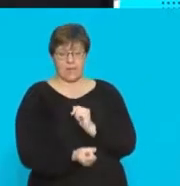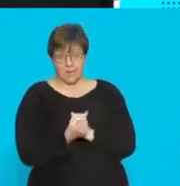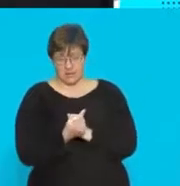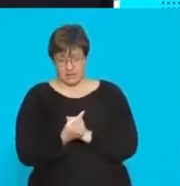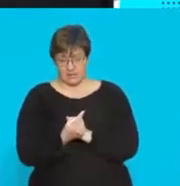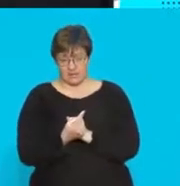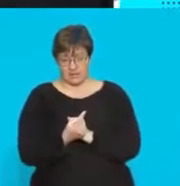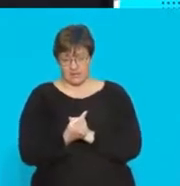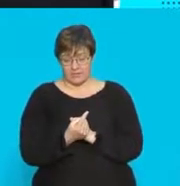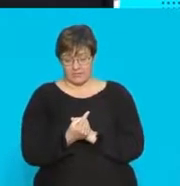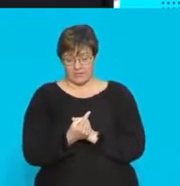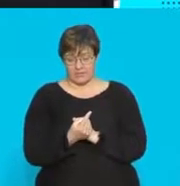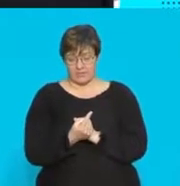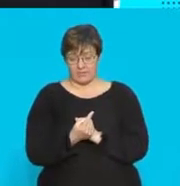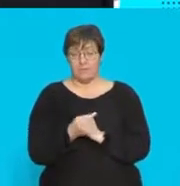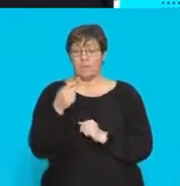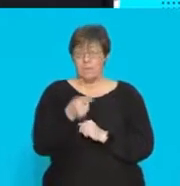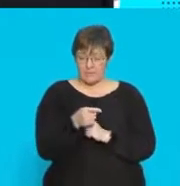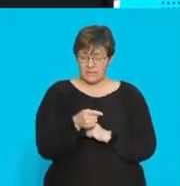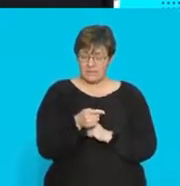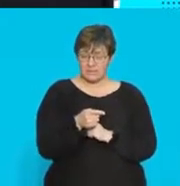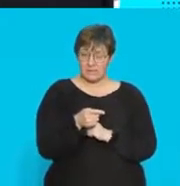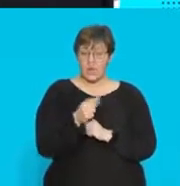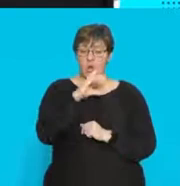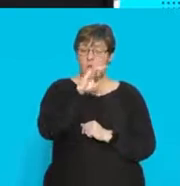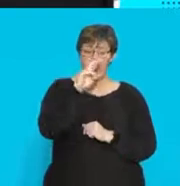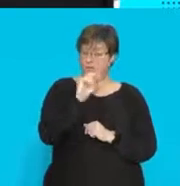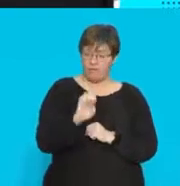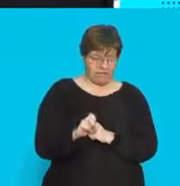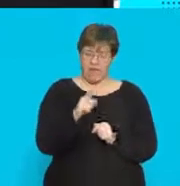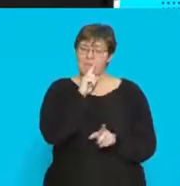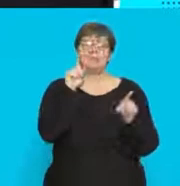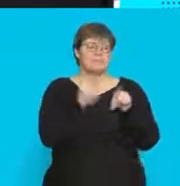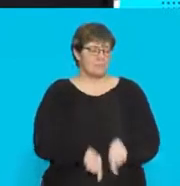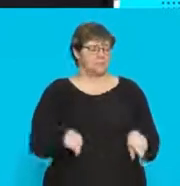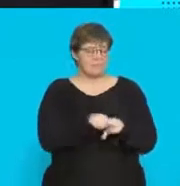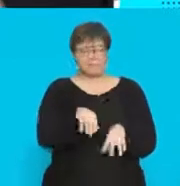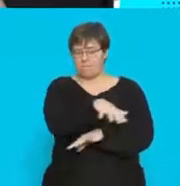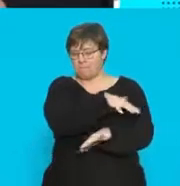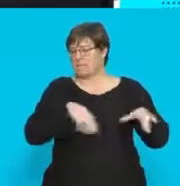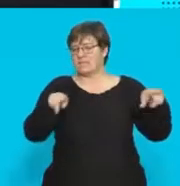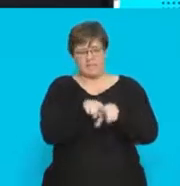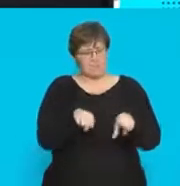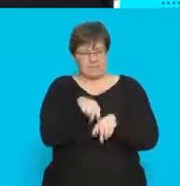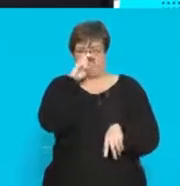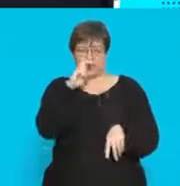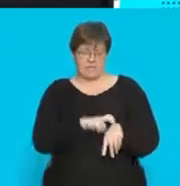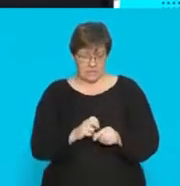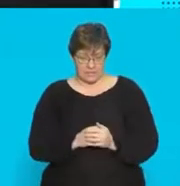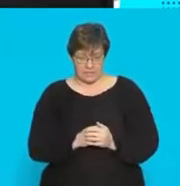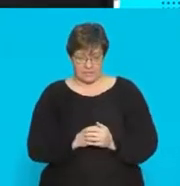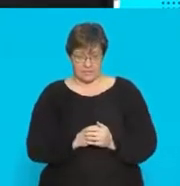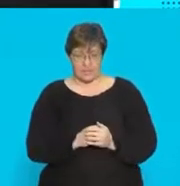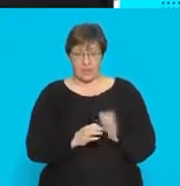But mitosis, cloning, there is no change. It's the same thing. Right? So the problem is, if you're going